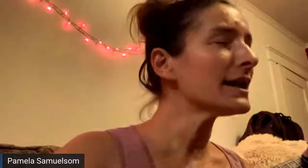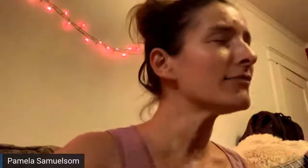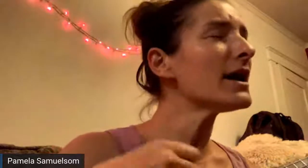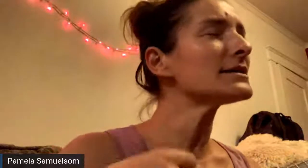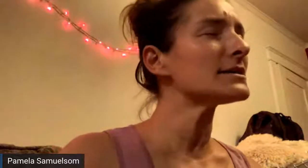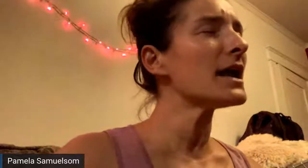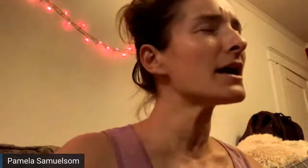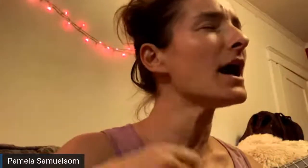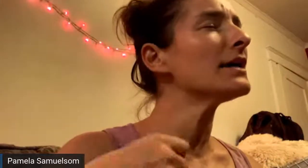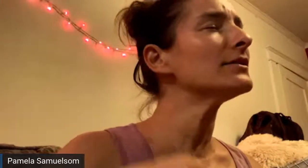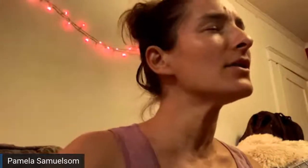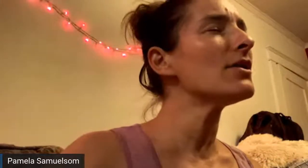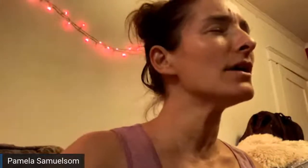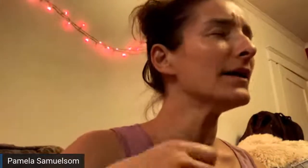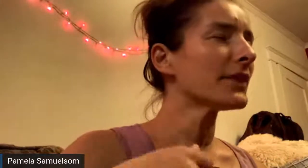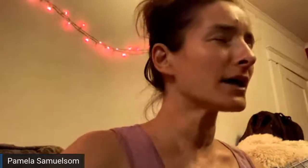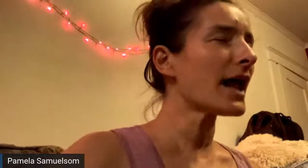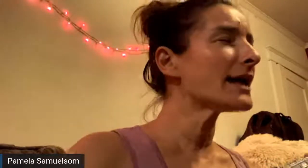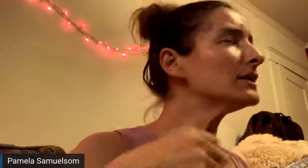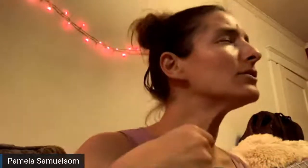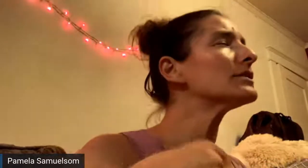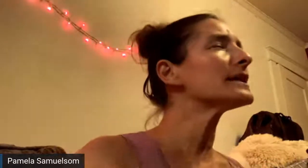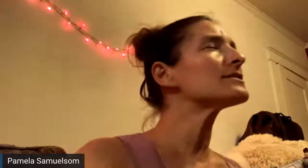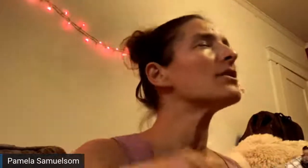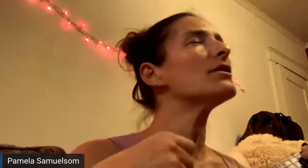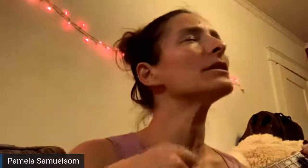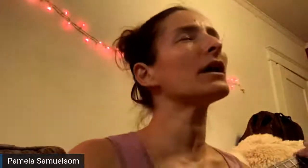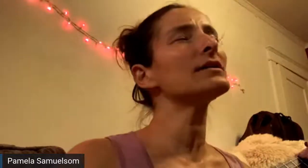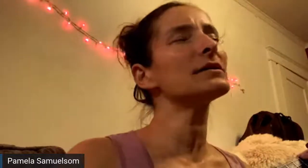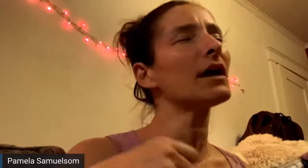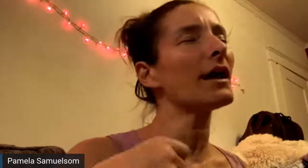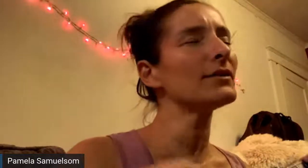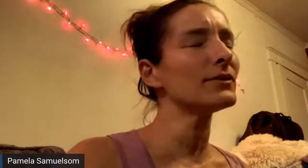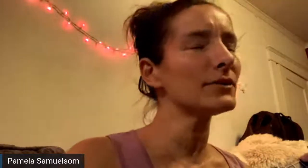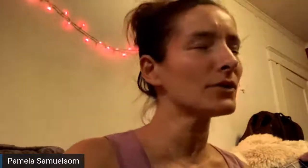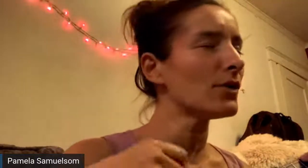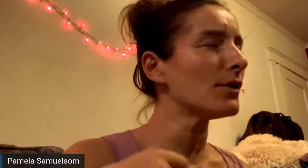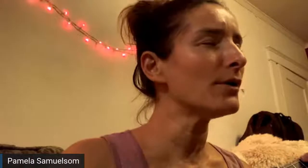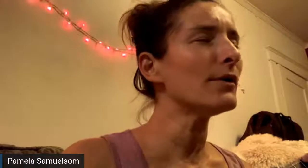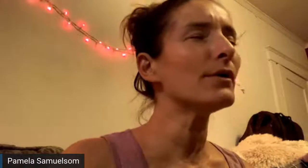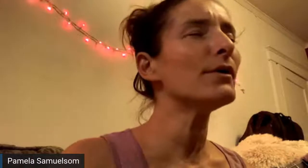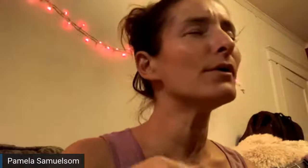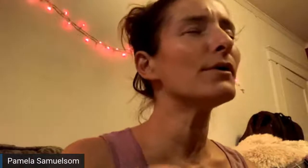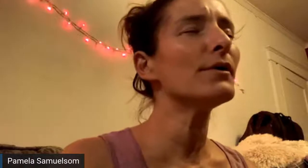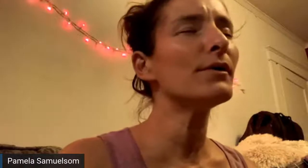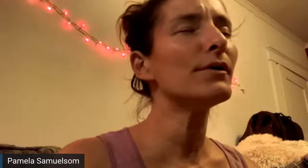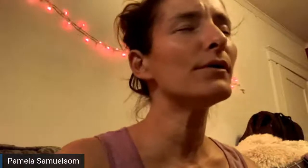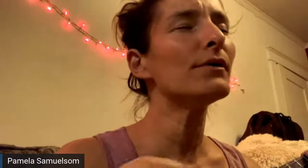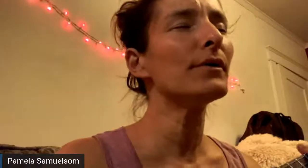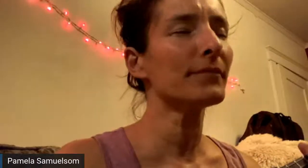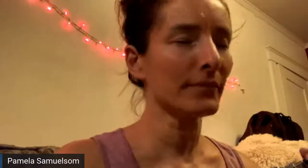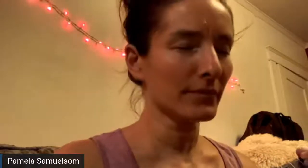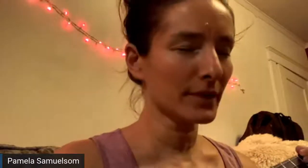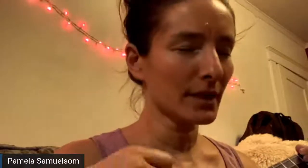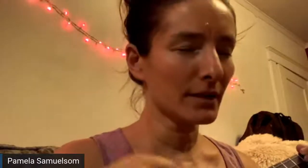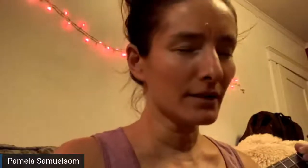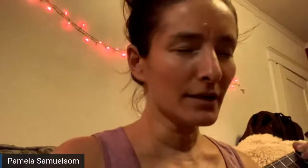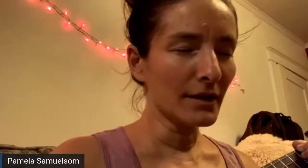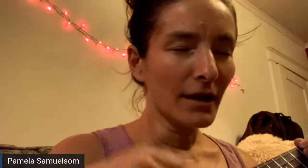Mañana le vas llegando, rayito de sol que siento.